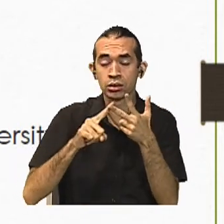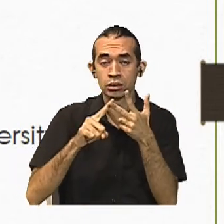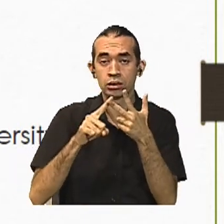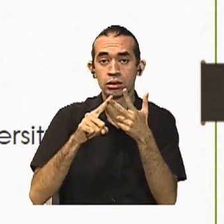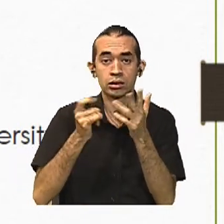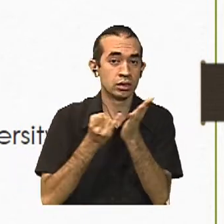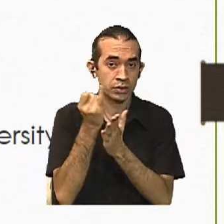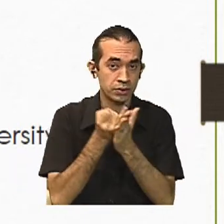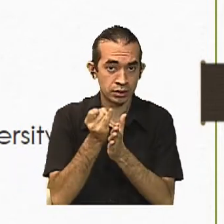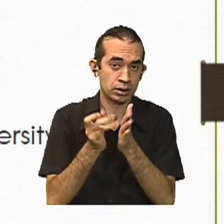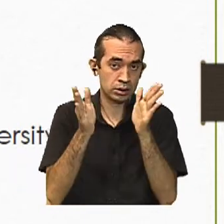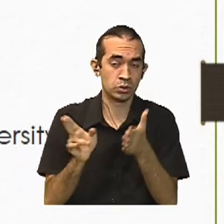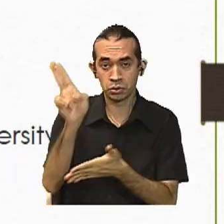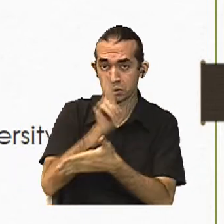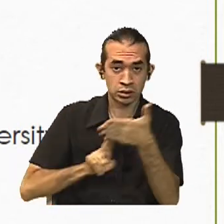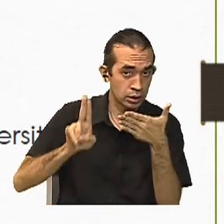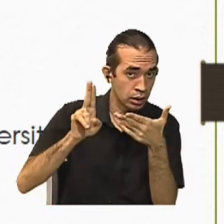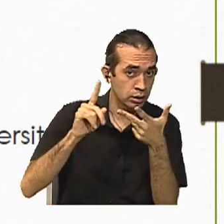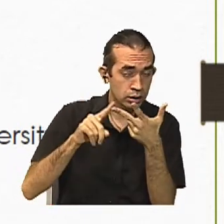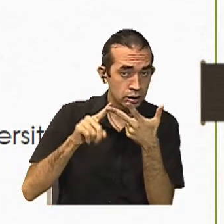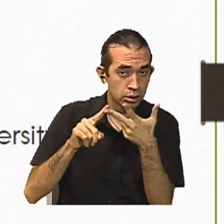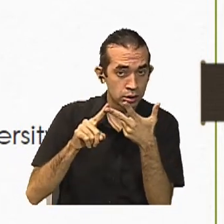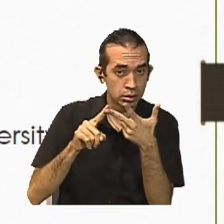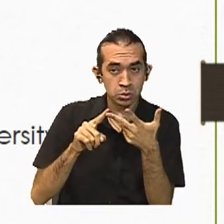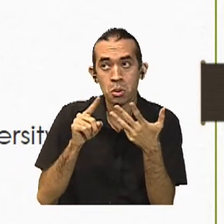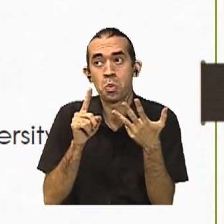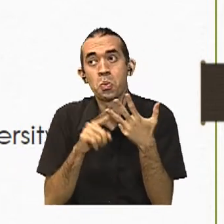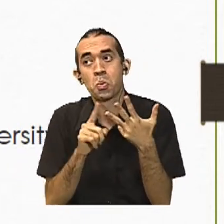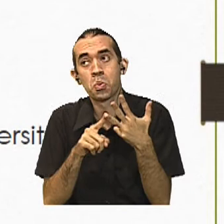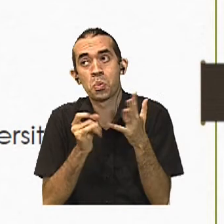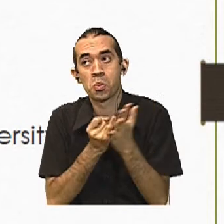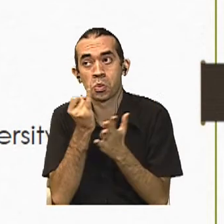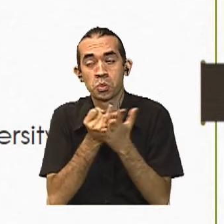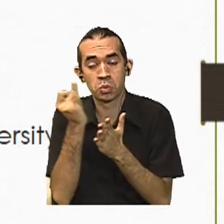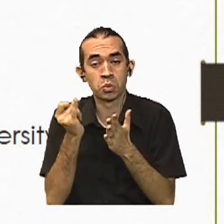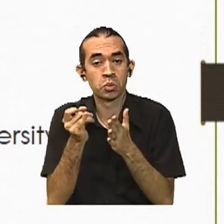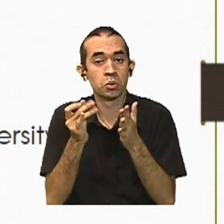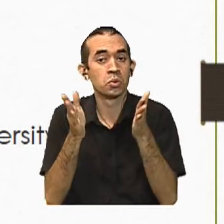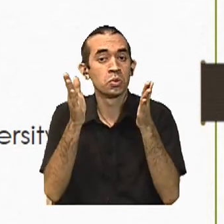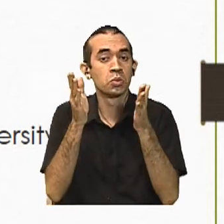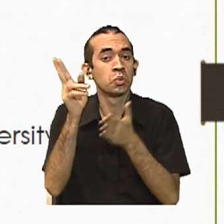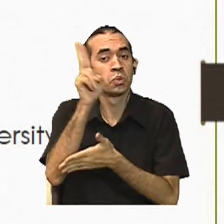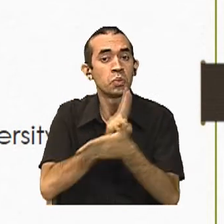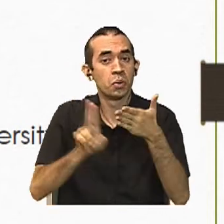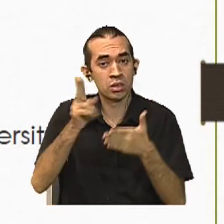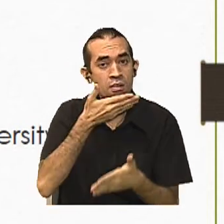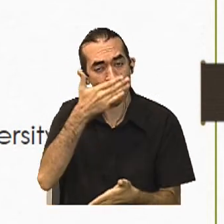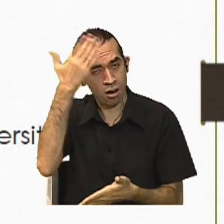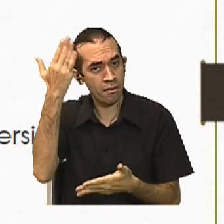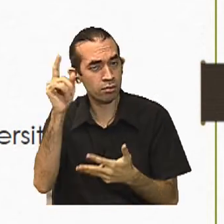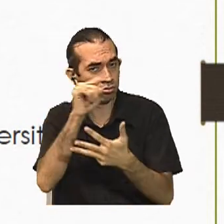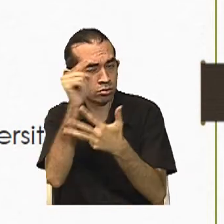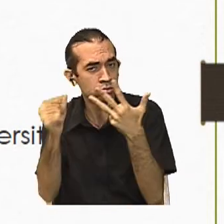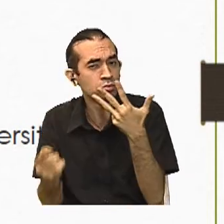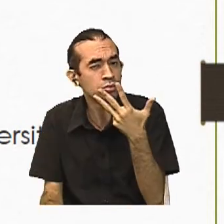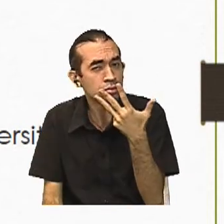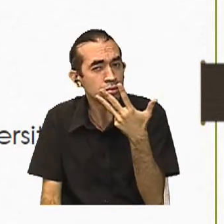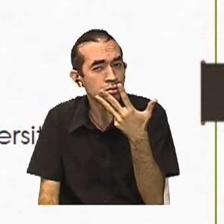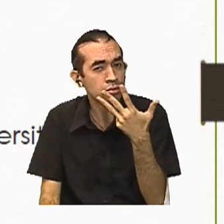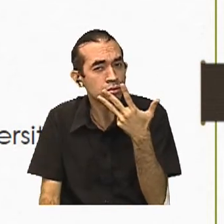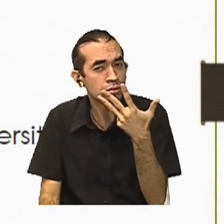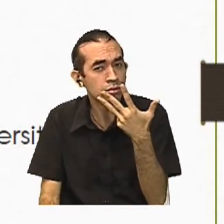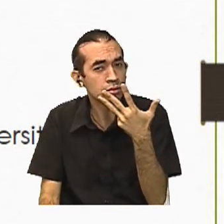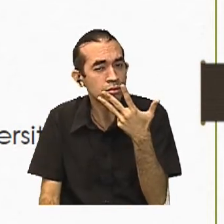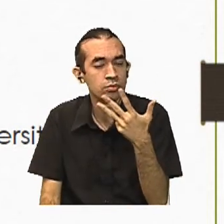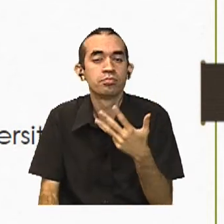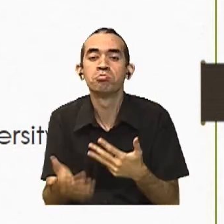researchers from a university, or researchers from an Arabic university. Okay,